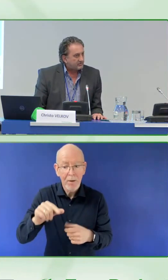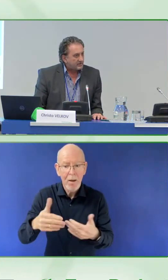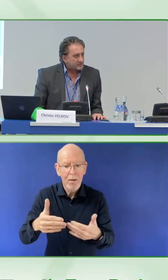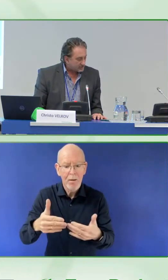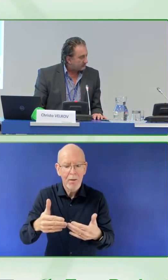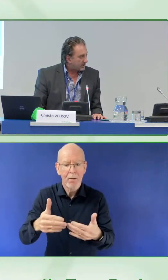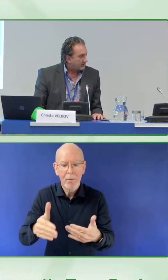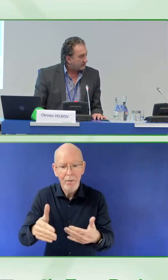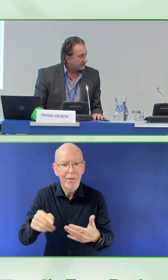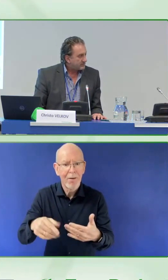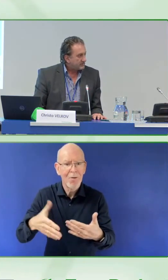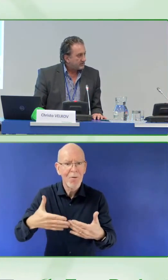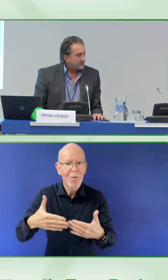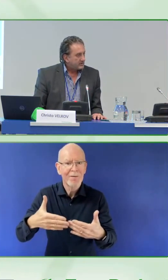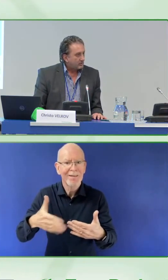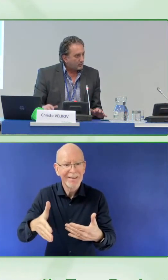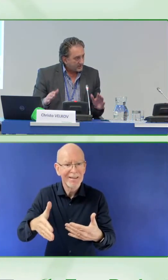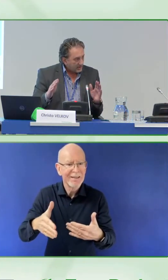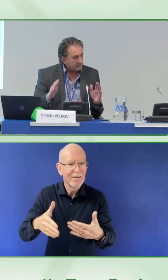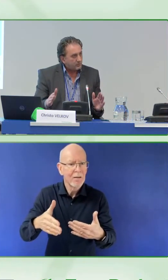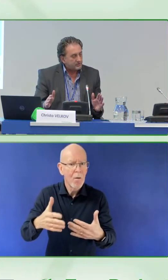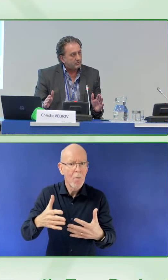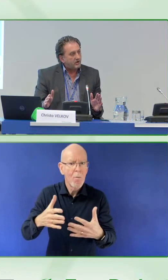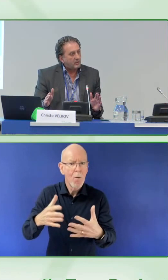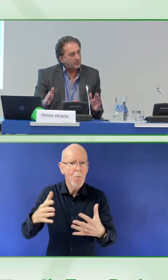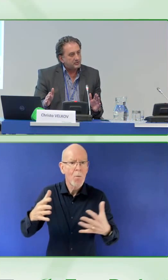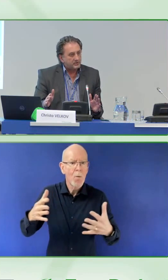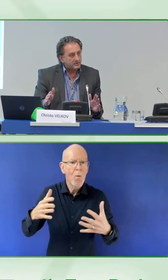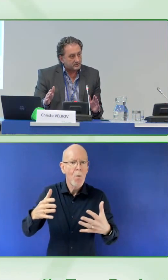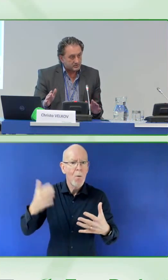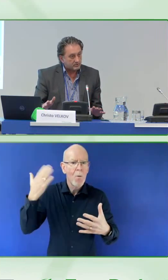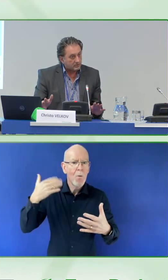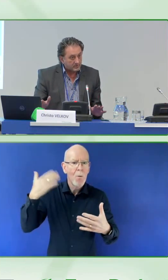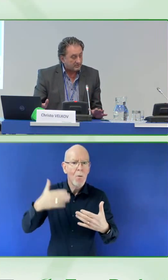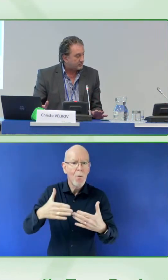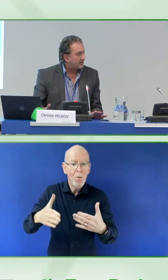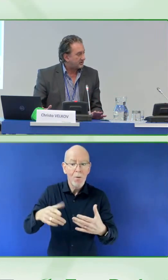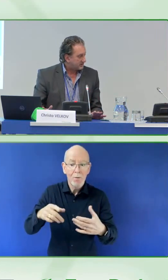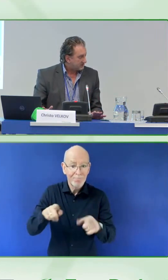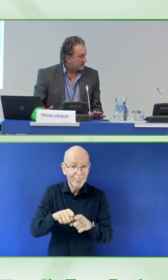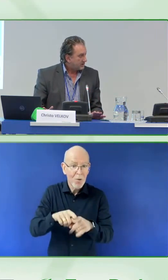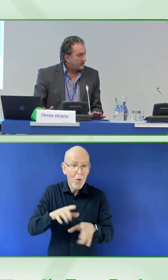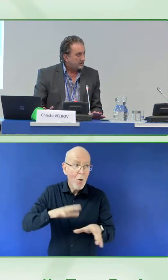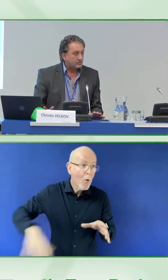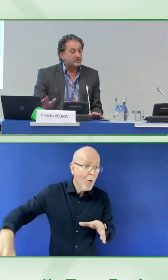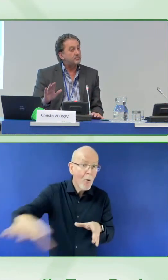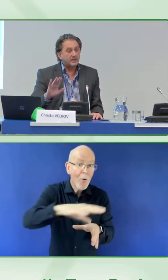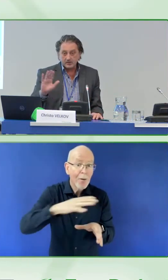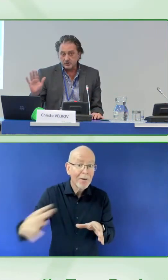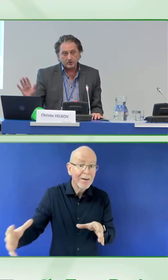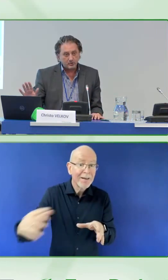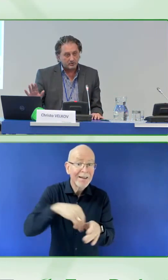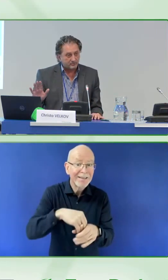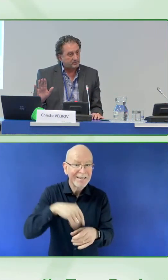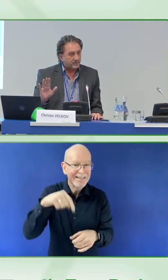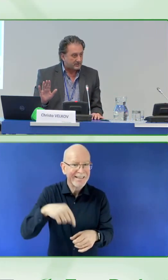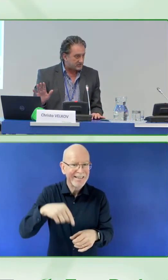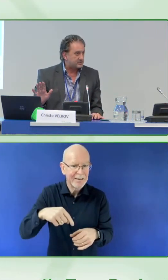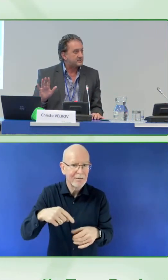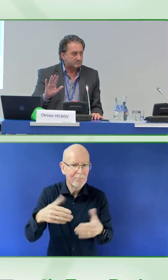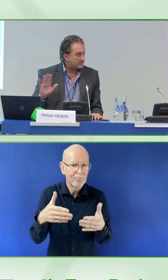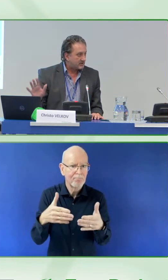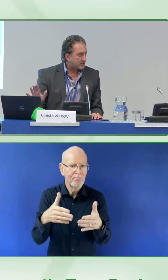Ideas have a shelf life. You know, we have a window of opportunity. It's not going to be there forever. You know, something else is going to be on the